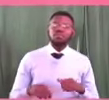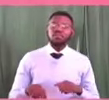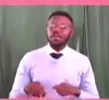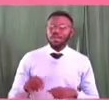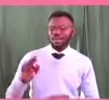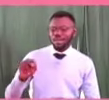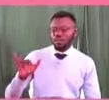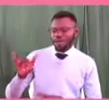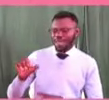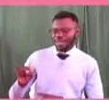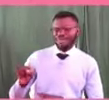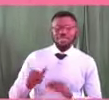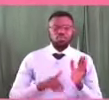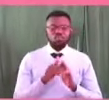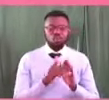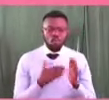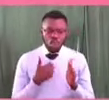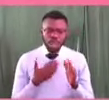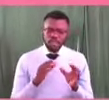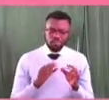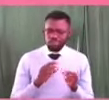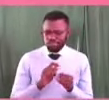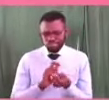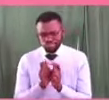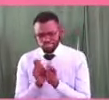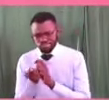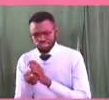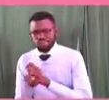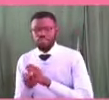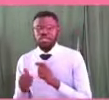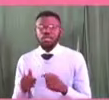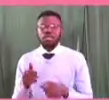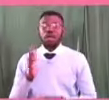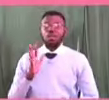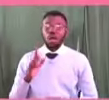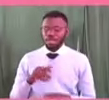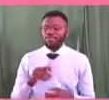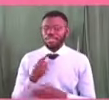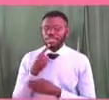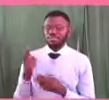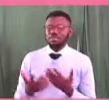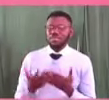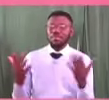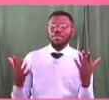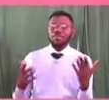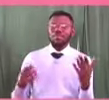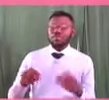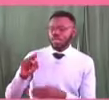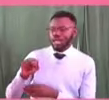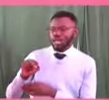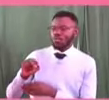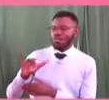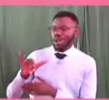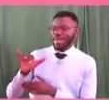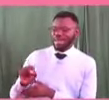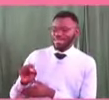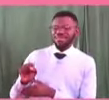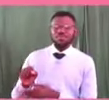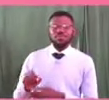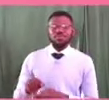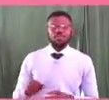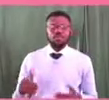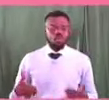Service, and I will be making some statements about the National Youth Service and how we are going to redesign it. The Youth